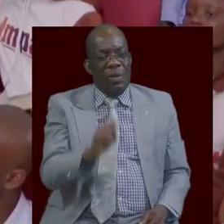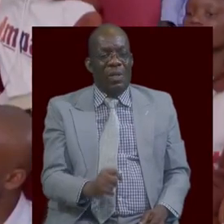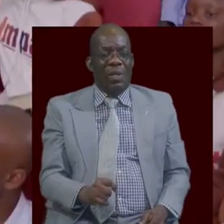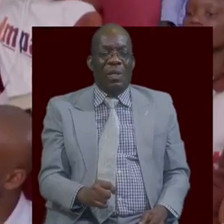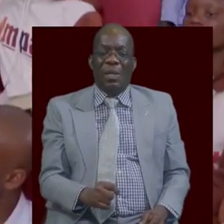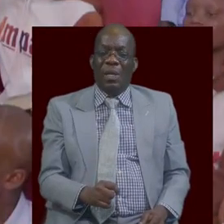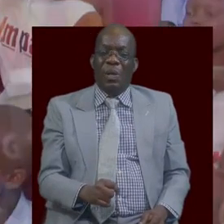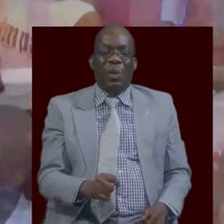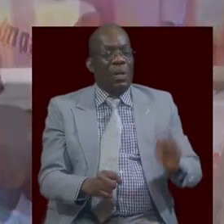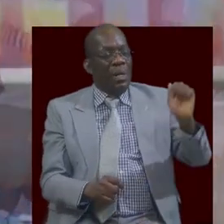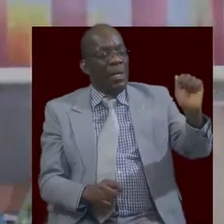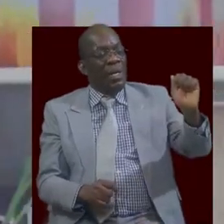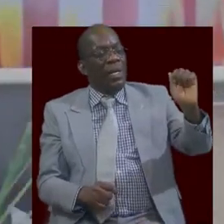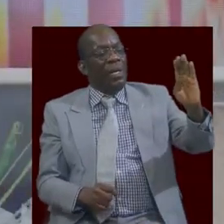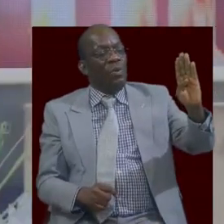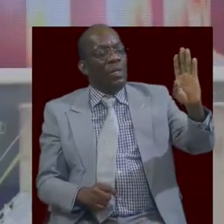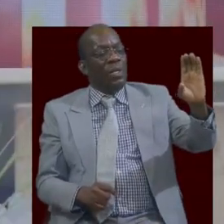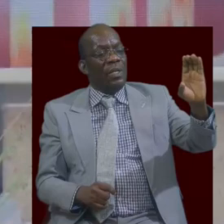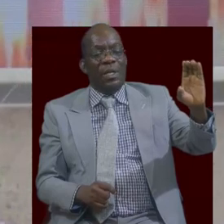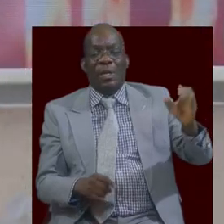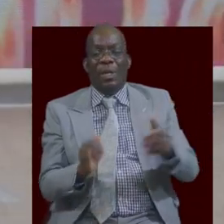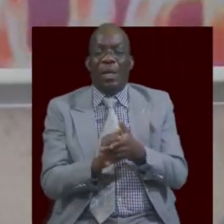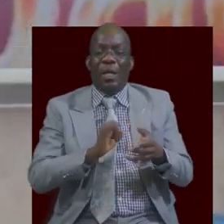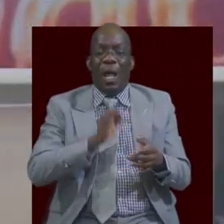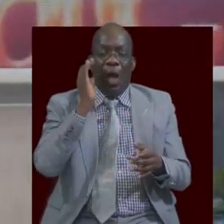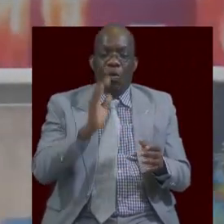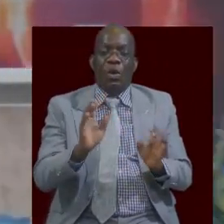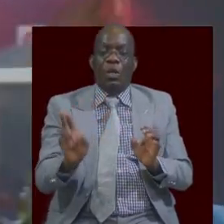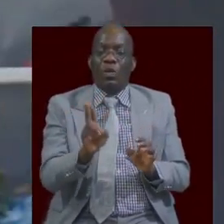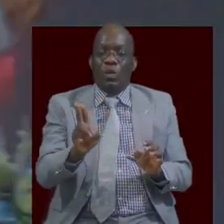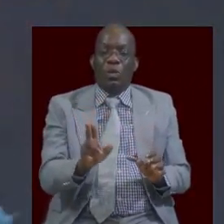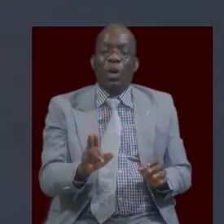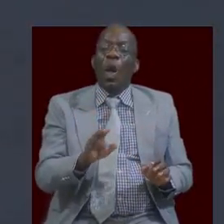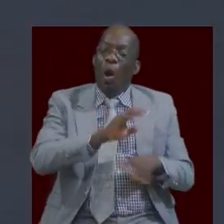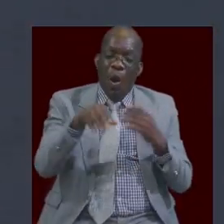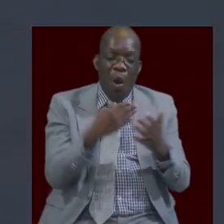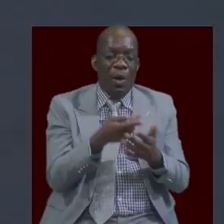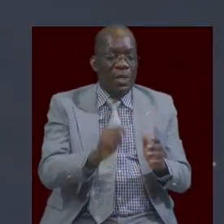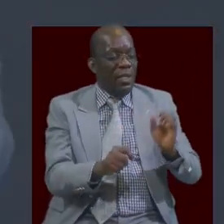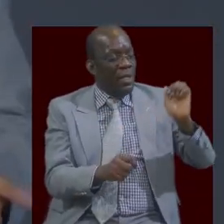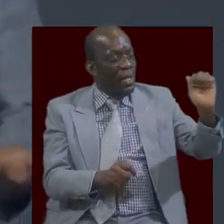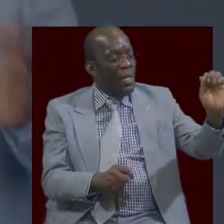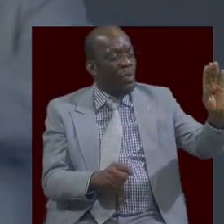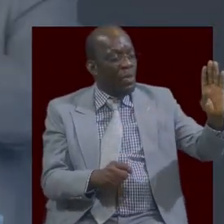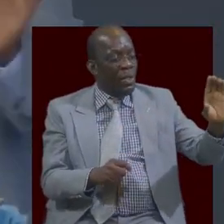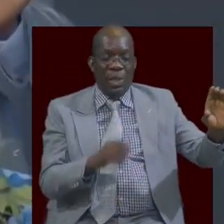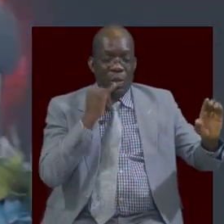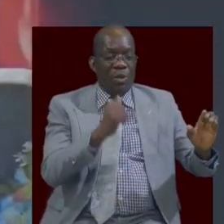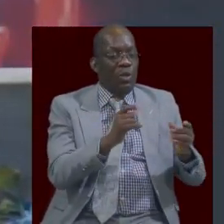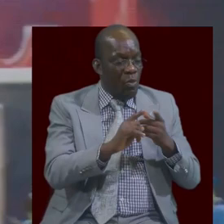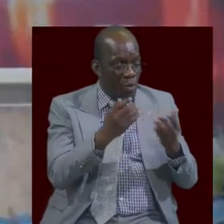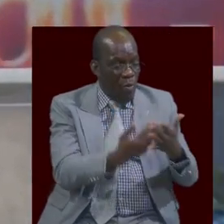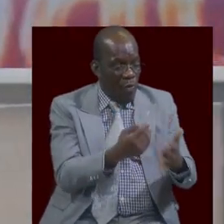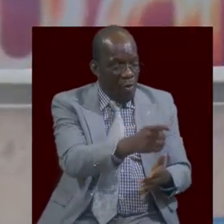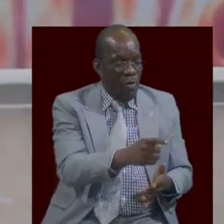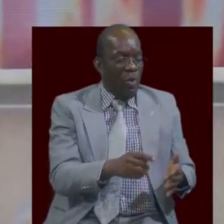said, all the letters I've been giving to you. There's no other letter. A, B, C, D, unto Z. That's